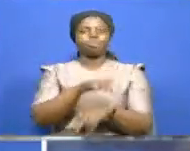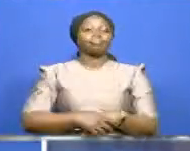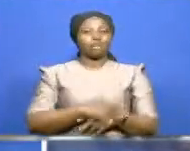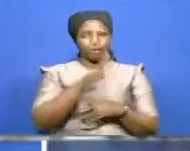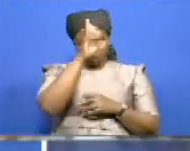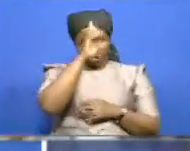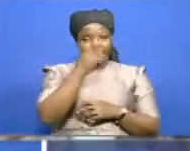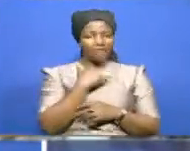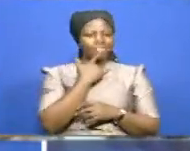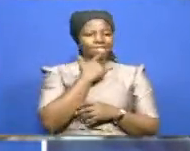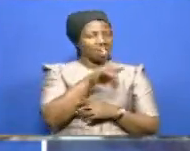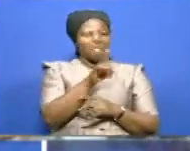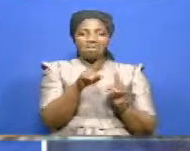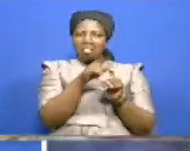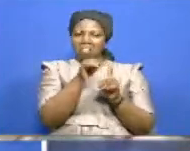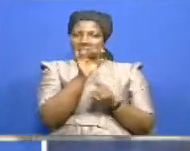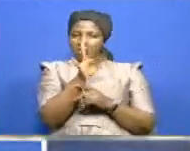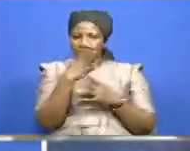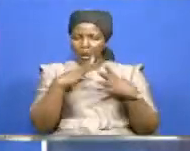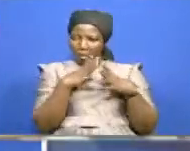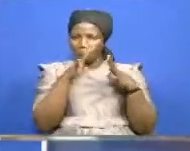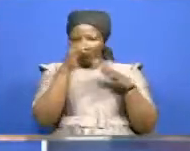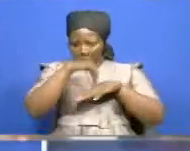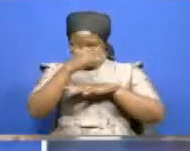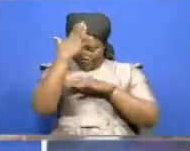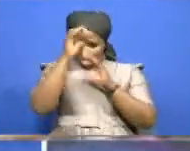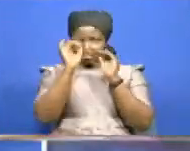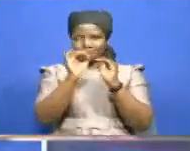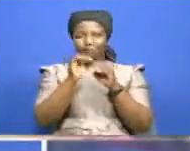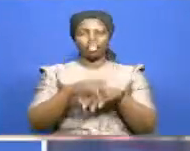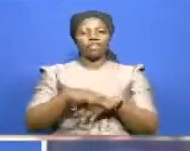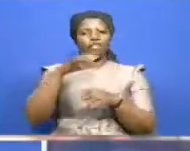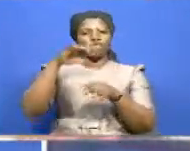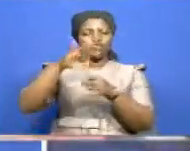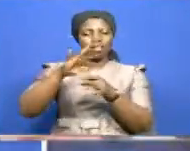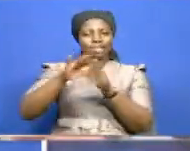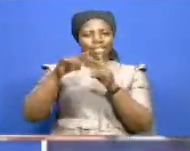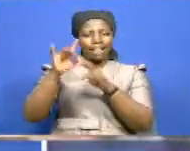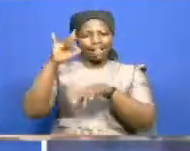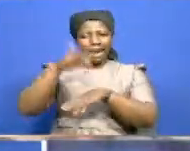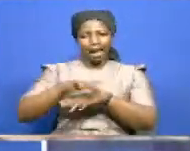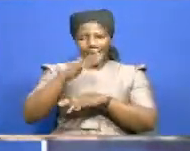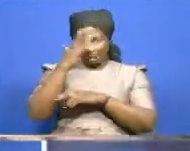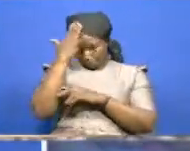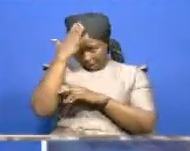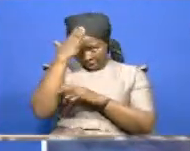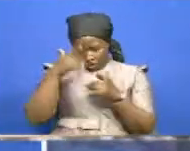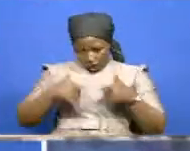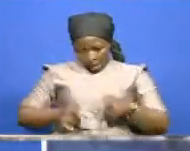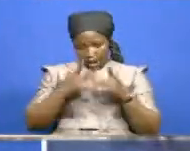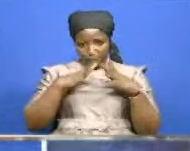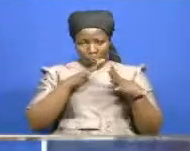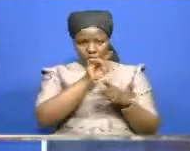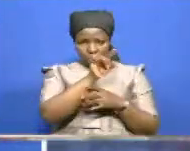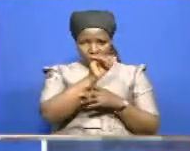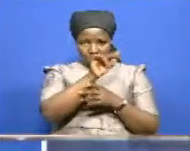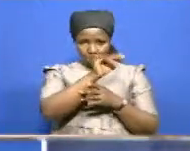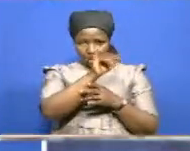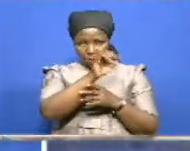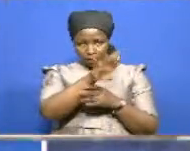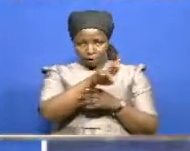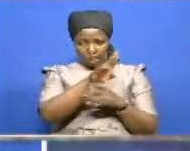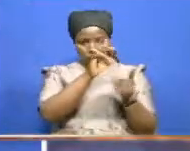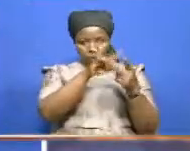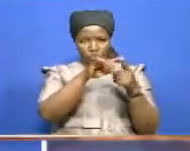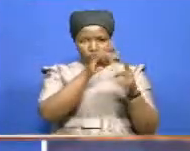Monday. Voting opened a day early to allow officials from the Zanzibar Electoral Commission, returning officers and security personnel